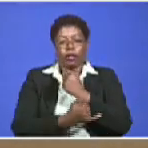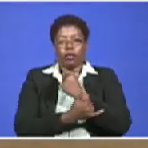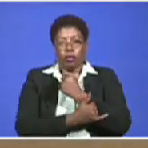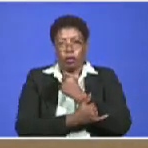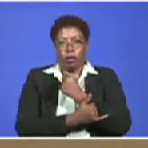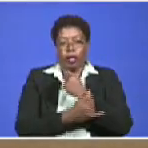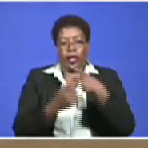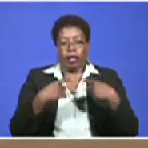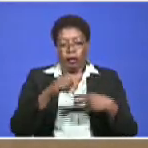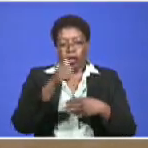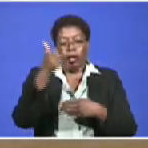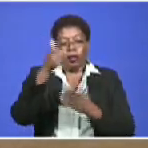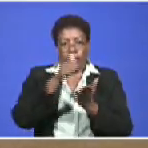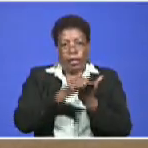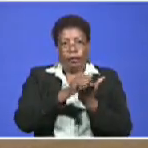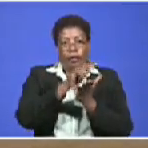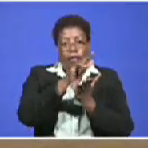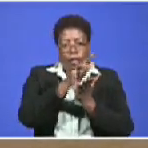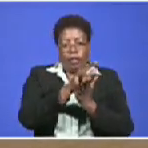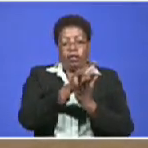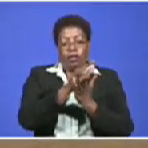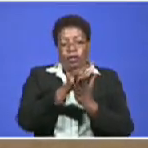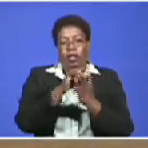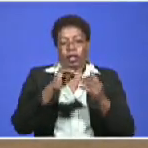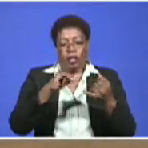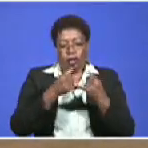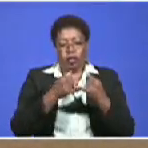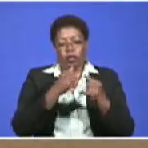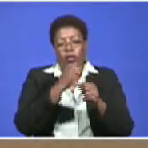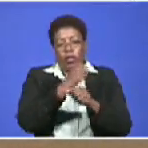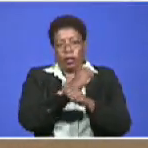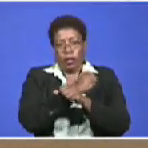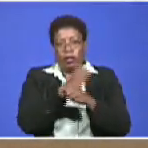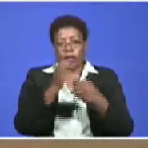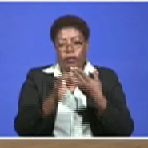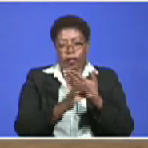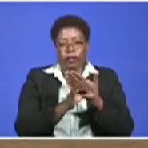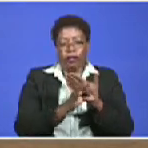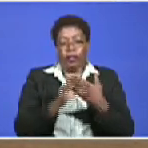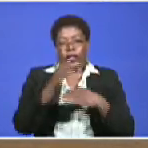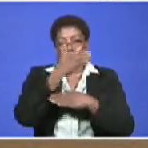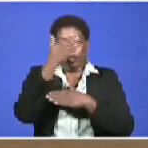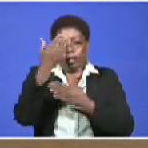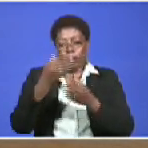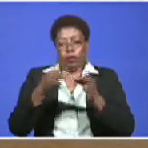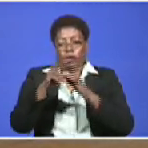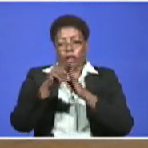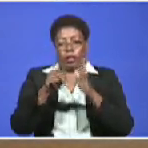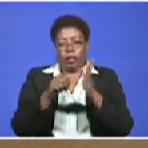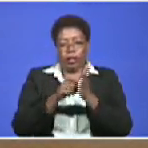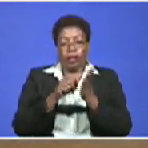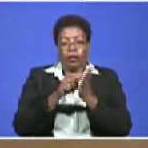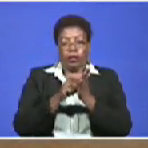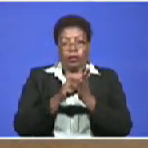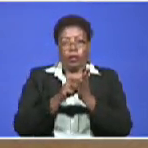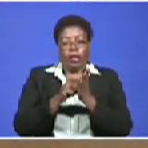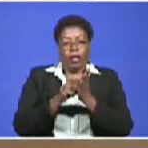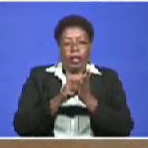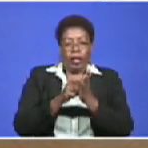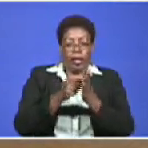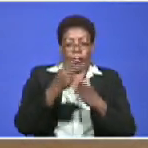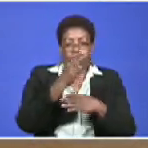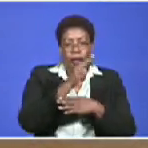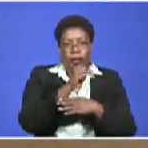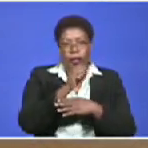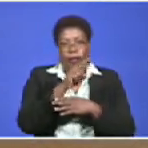of aviation issues, including security, safety oversight, airworthiness, navigation, environmental protection, and